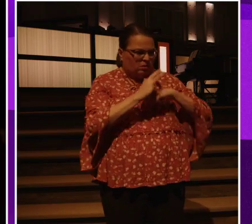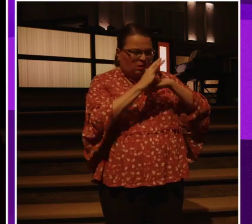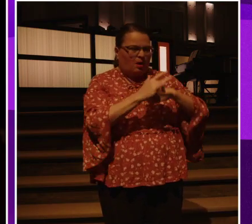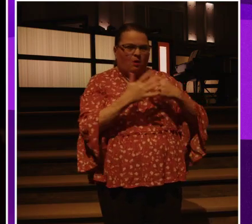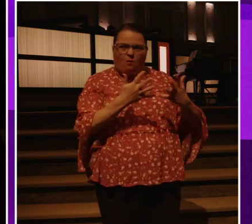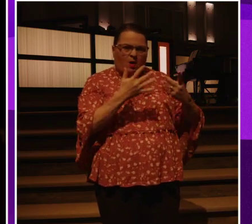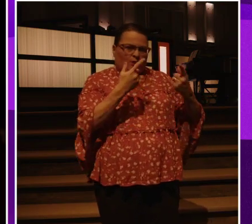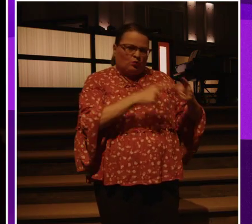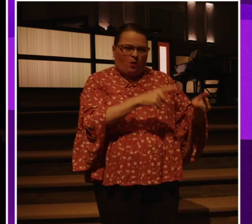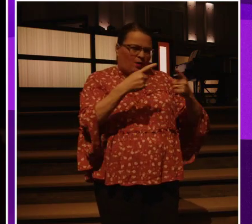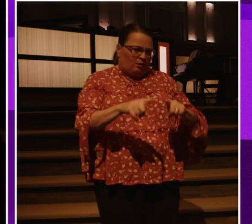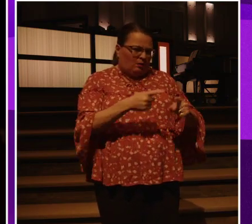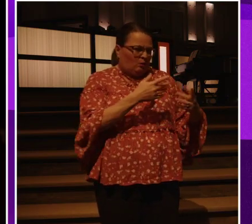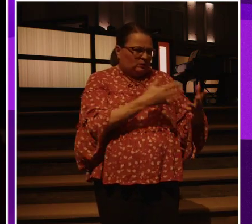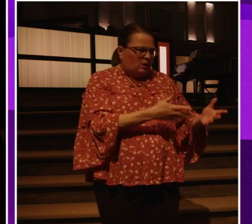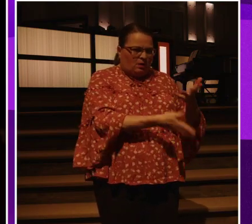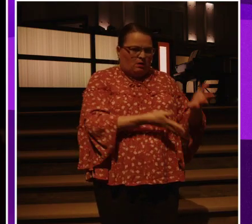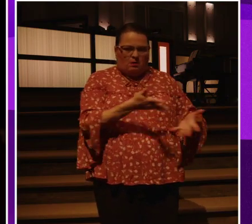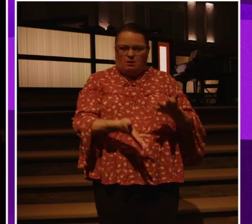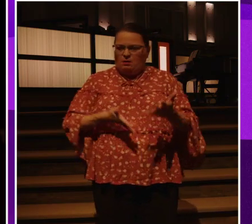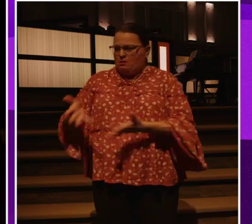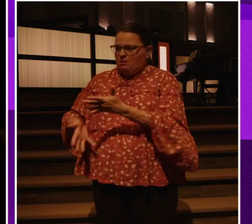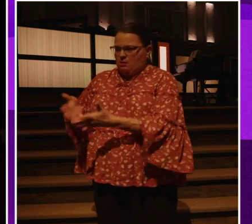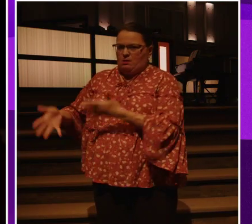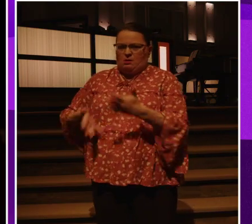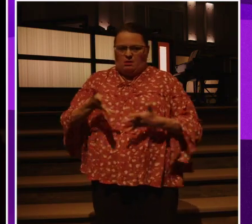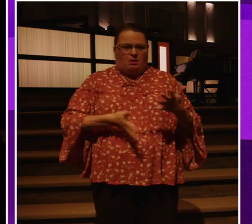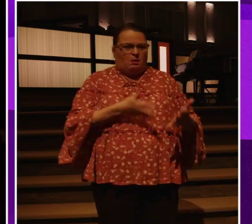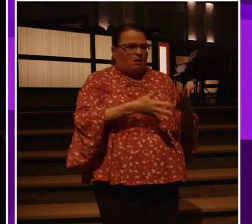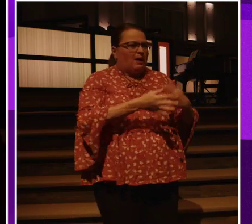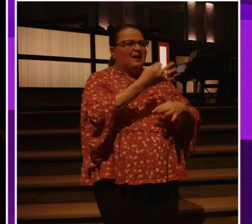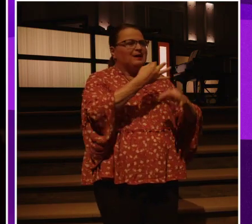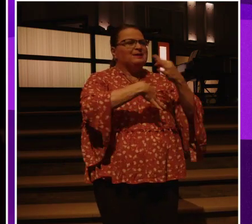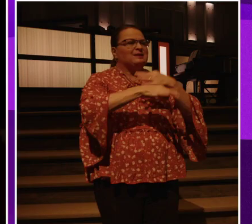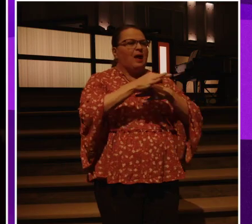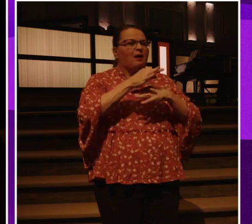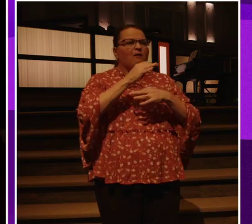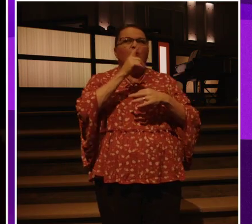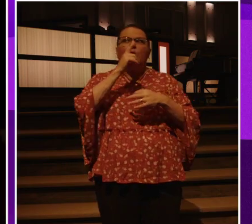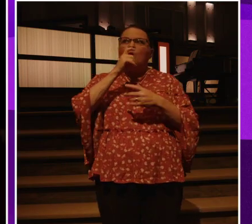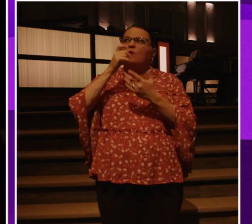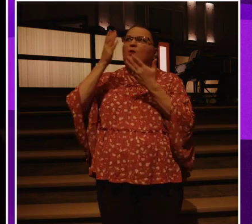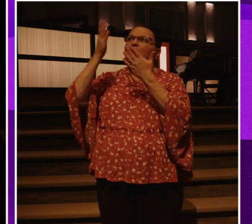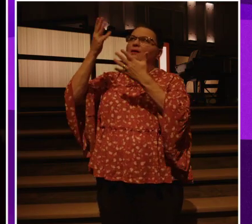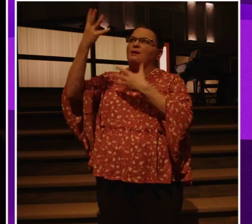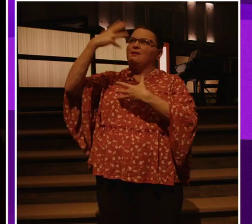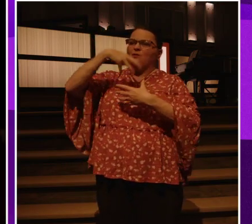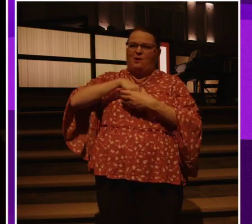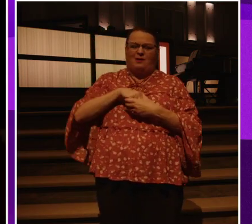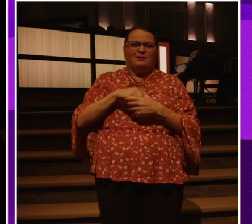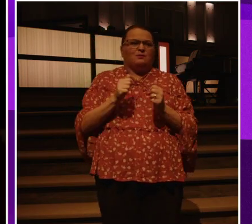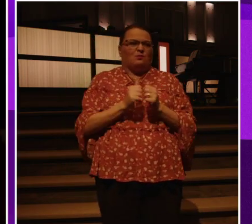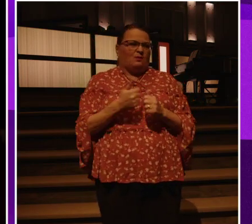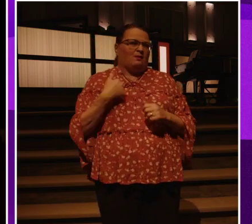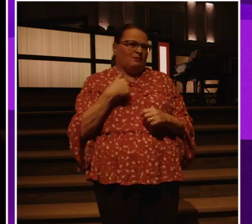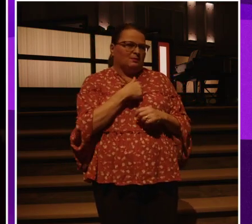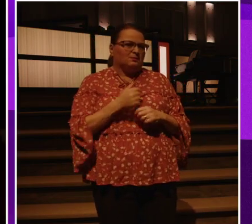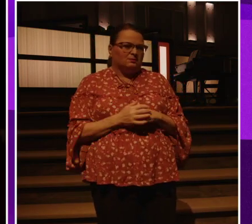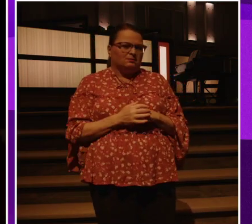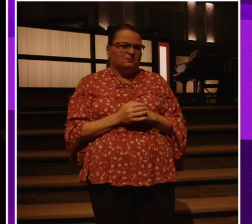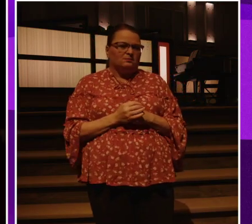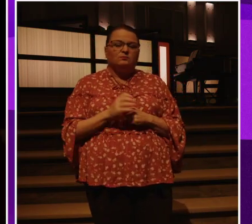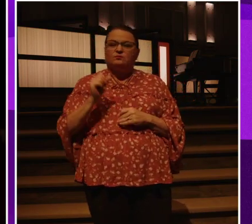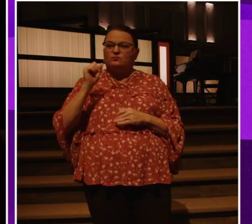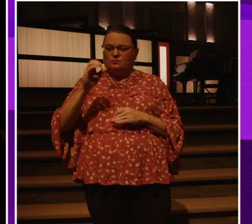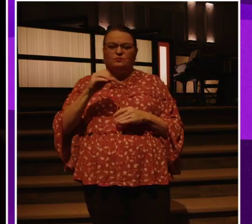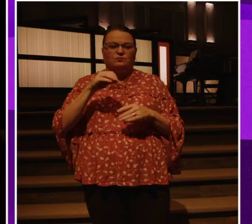going on around us instead of by who indwells us. So